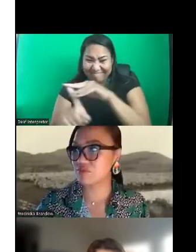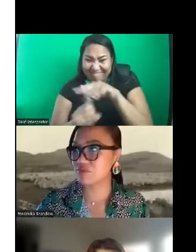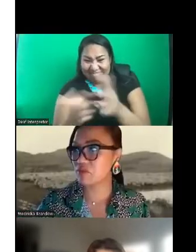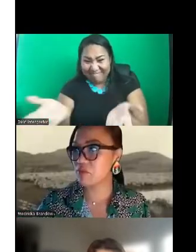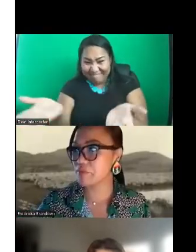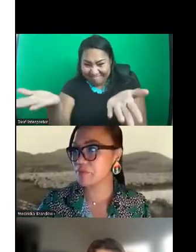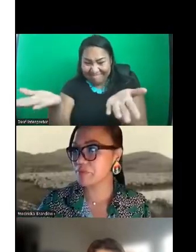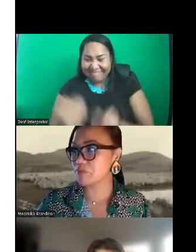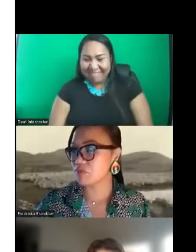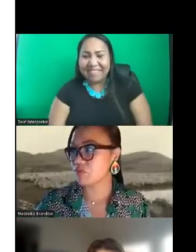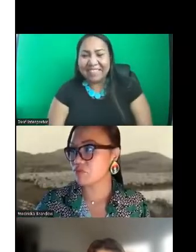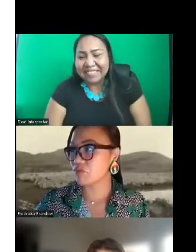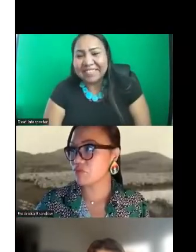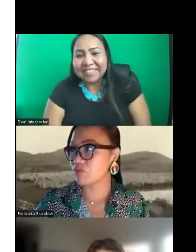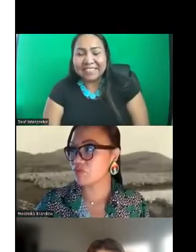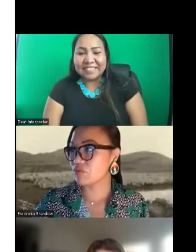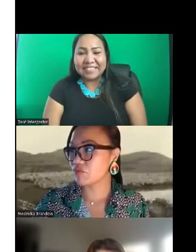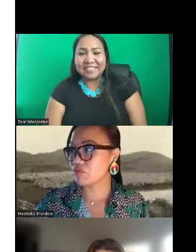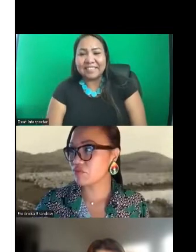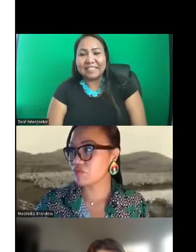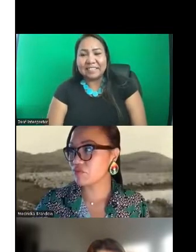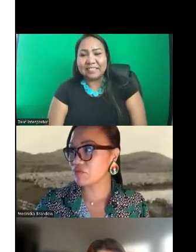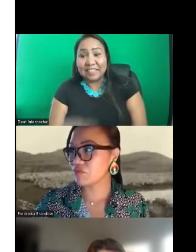Hi, Megan.